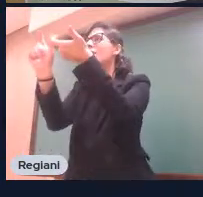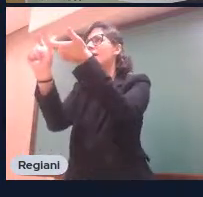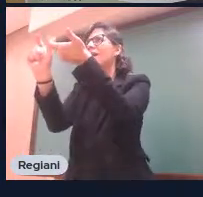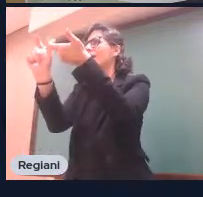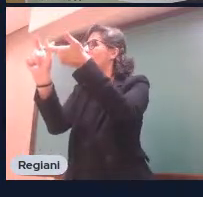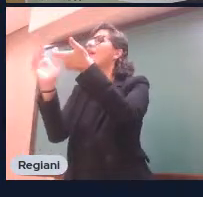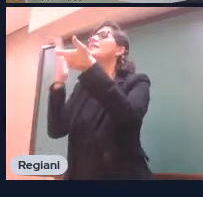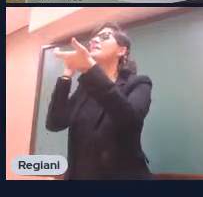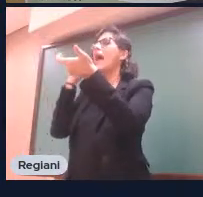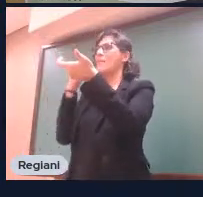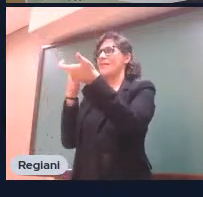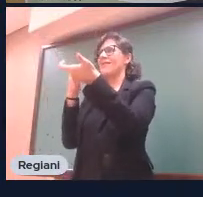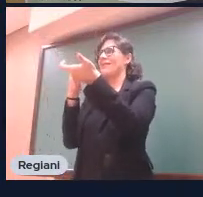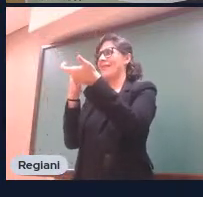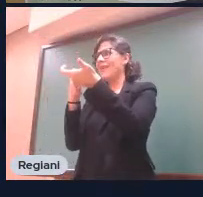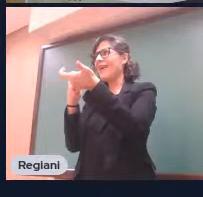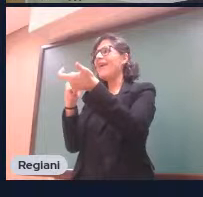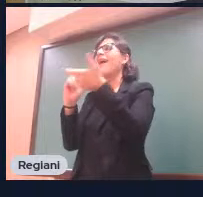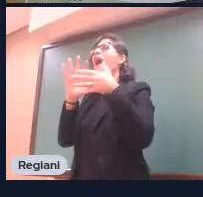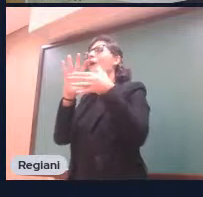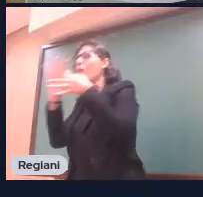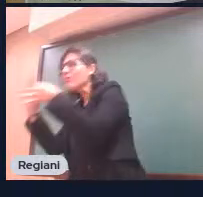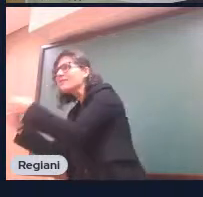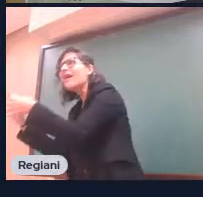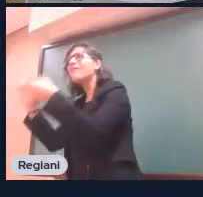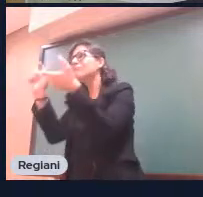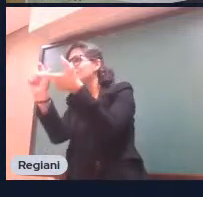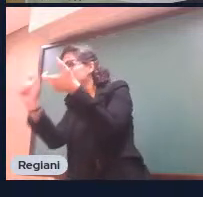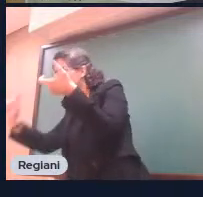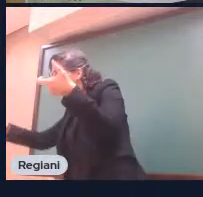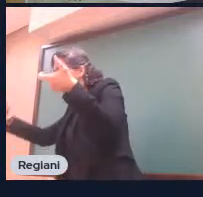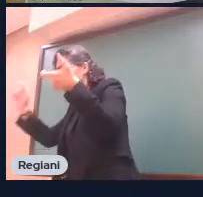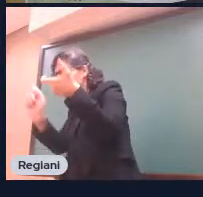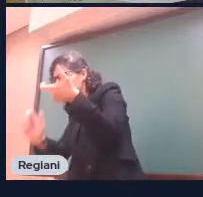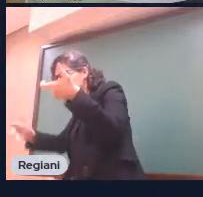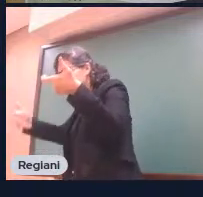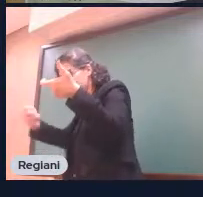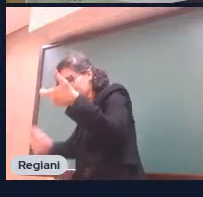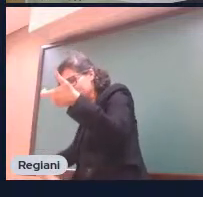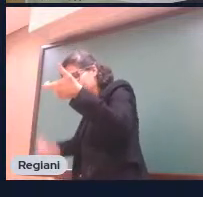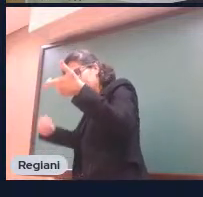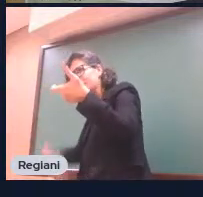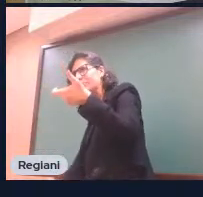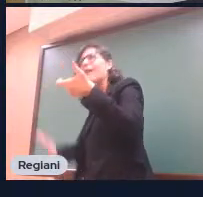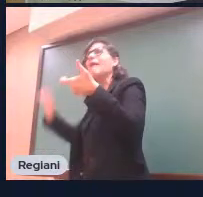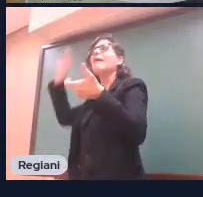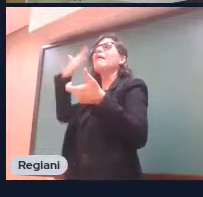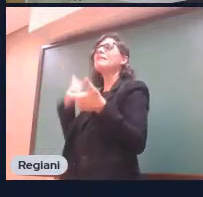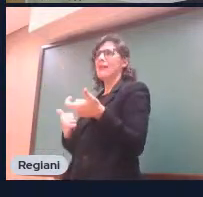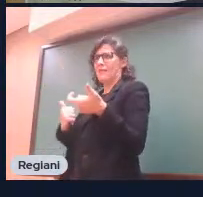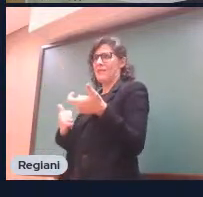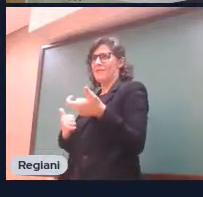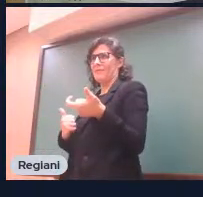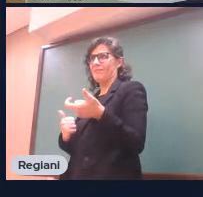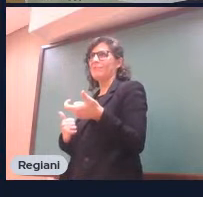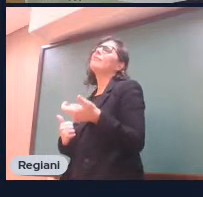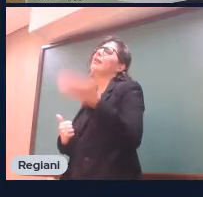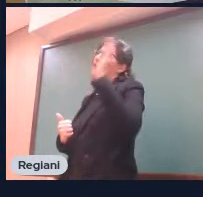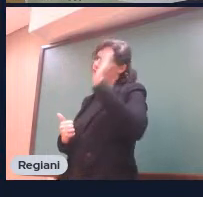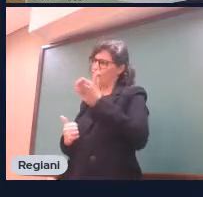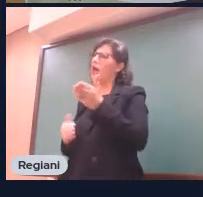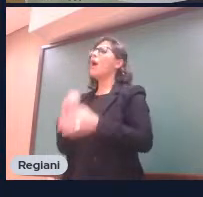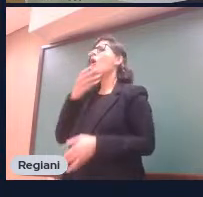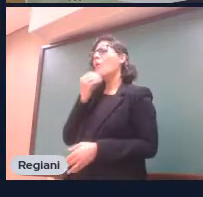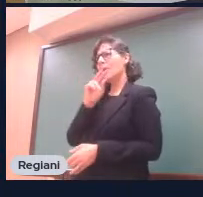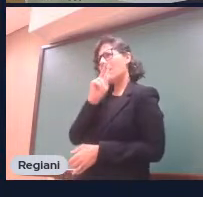work. What you see here is this fully automated. And I have done this for all the parts of speech that Patrick Hanks had designed strategies for.